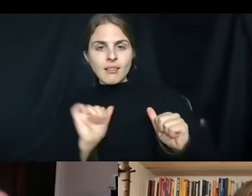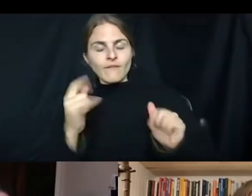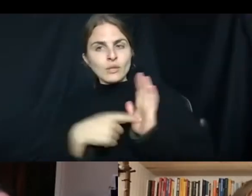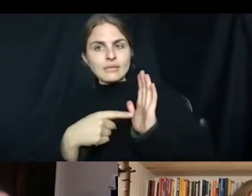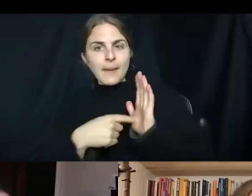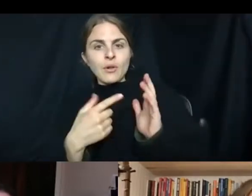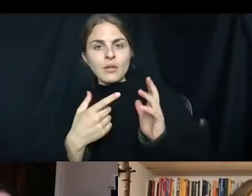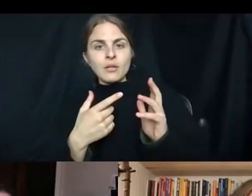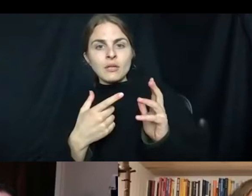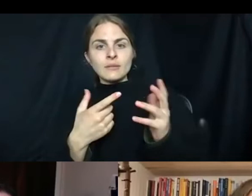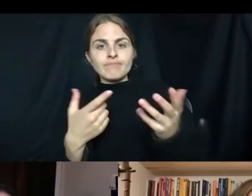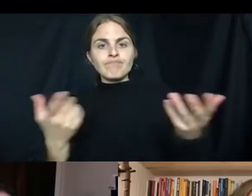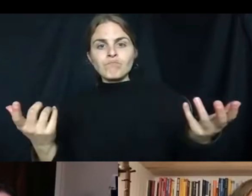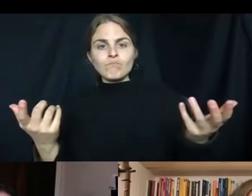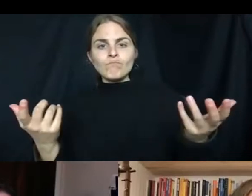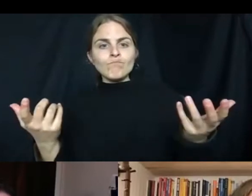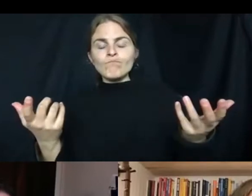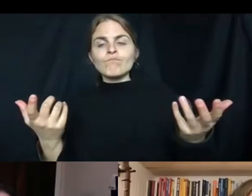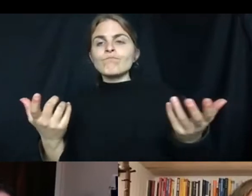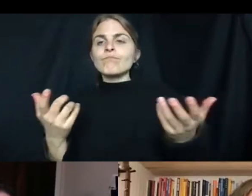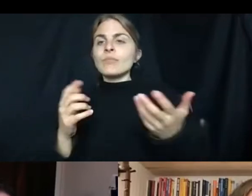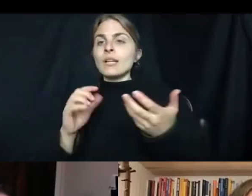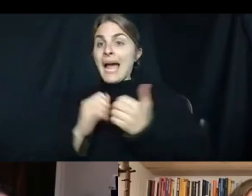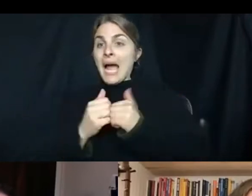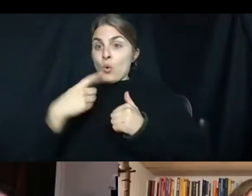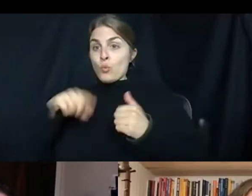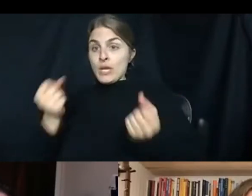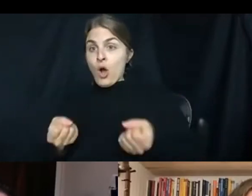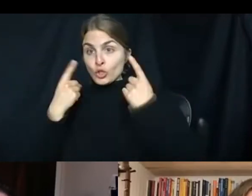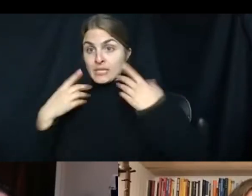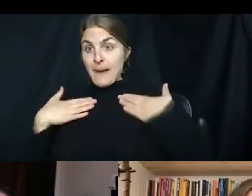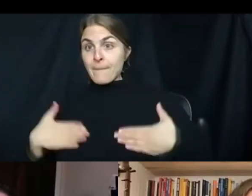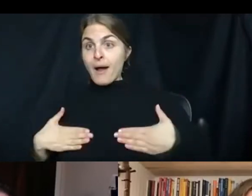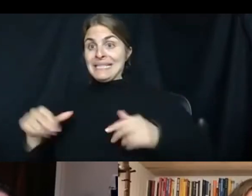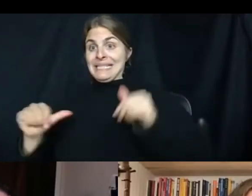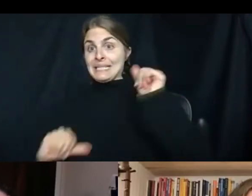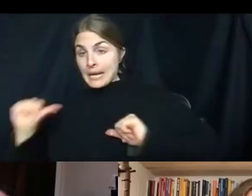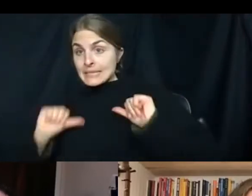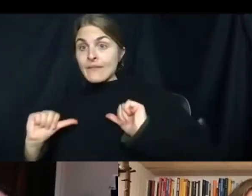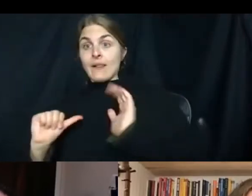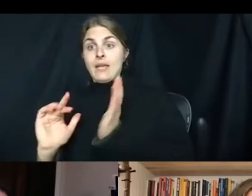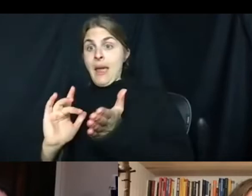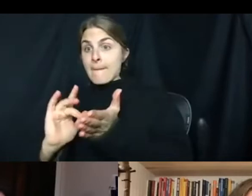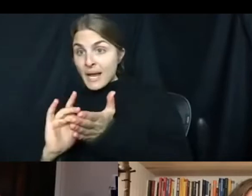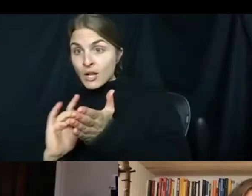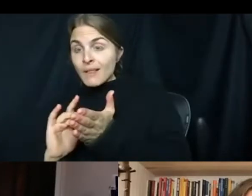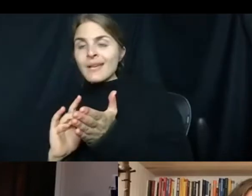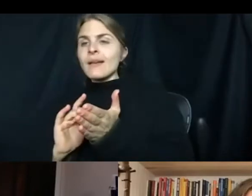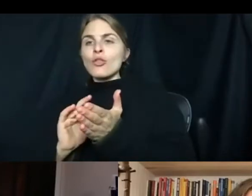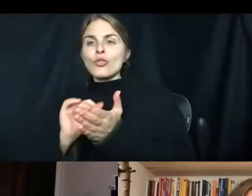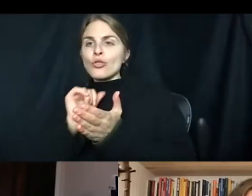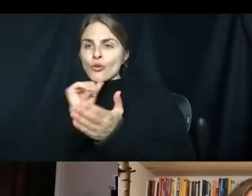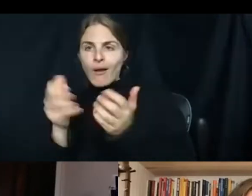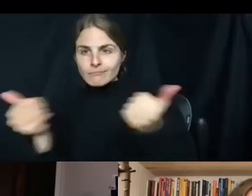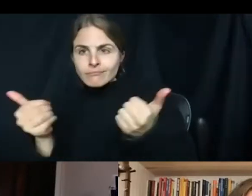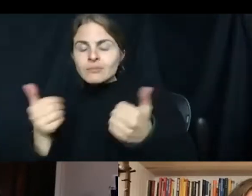is imparsible from the ways we understand bodies scientifically and medically. And so I always like to say that